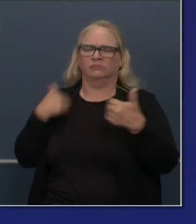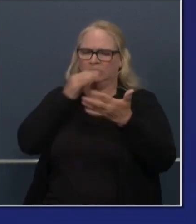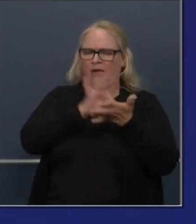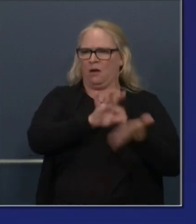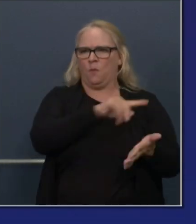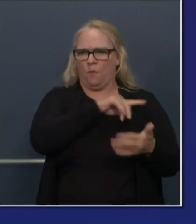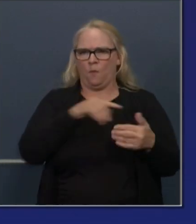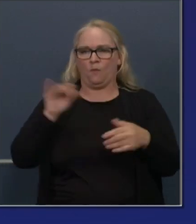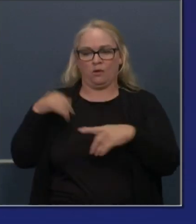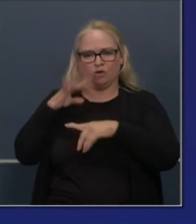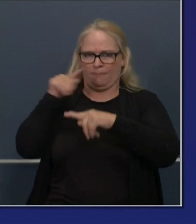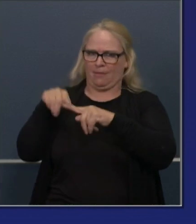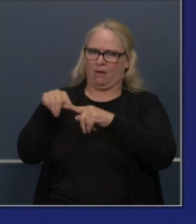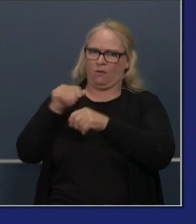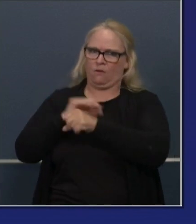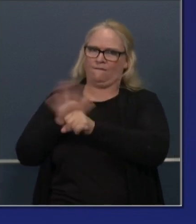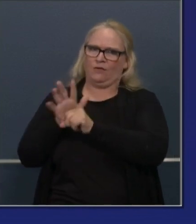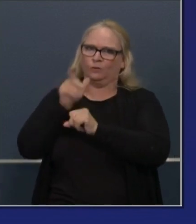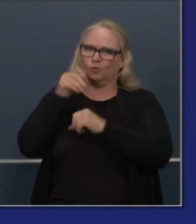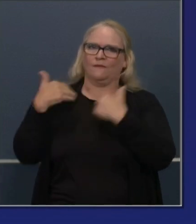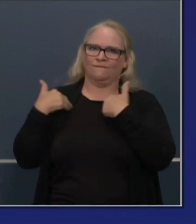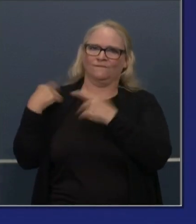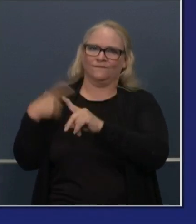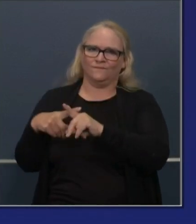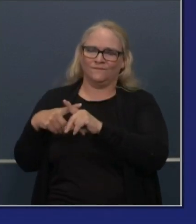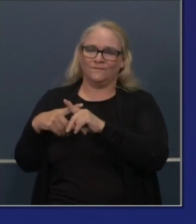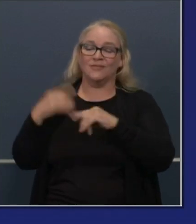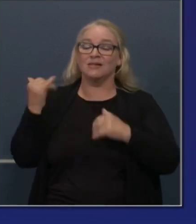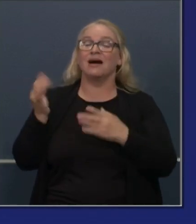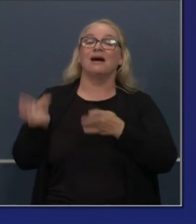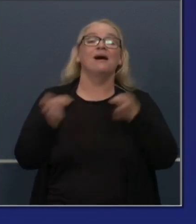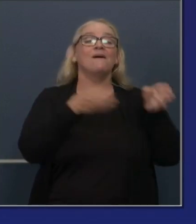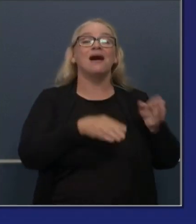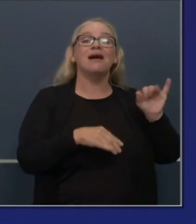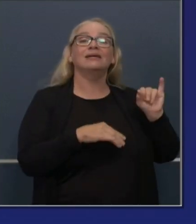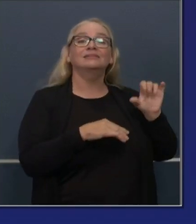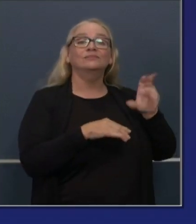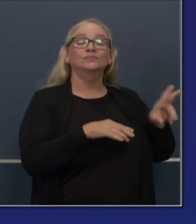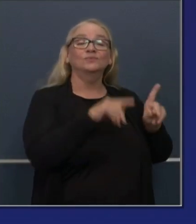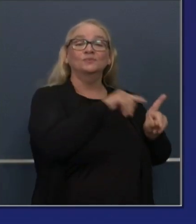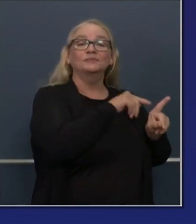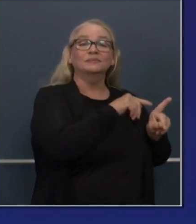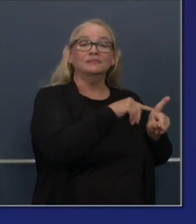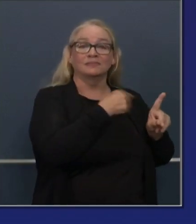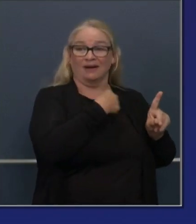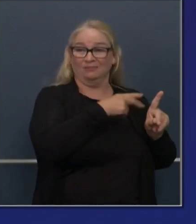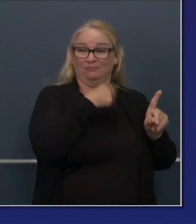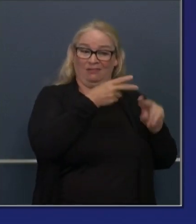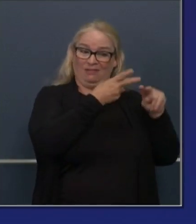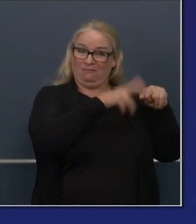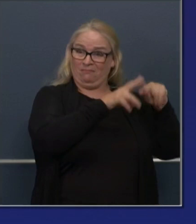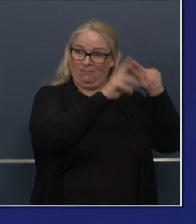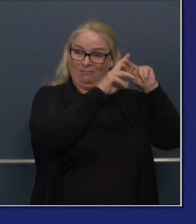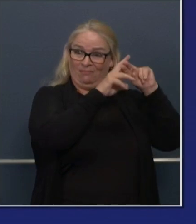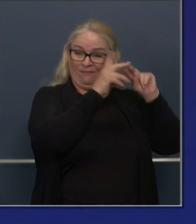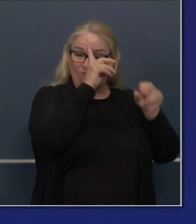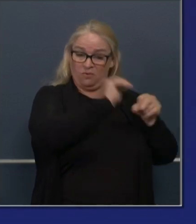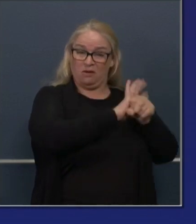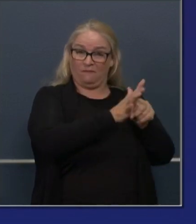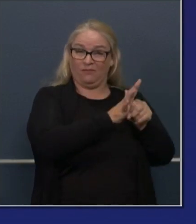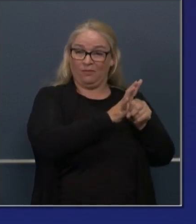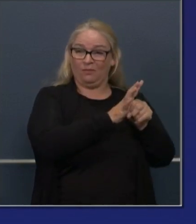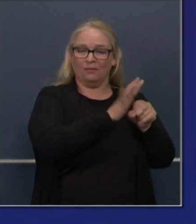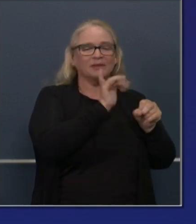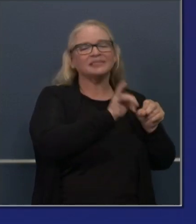system capacity. ICUs, again, hospitalization numbers go up. Invariably, you'll see ICU admission